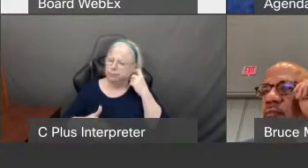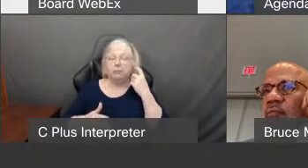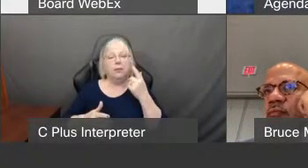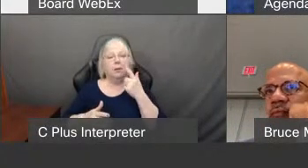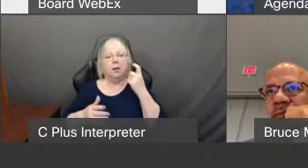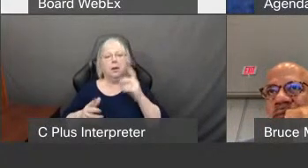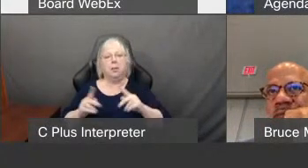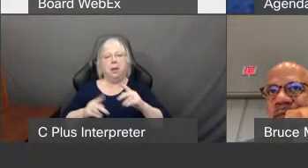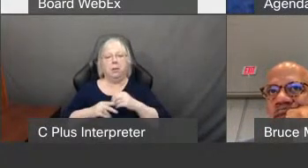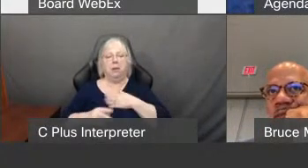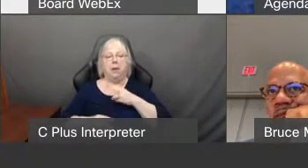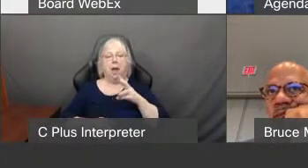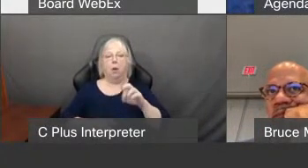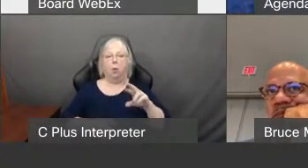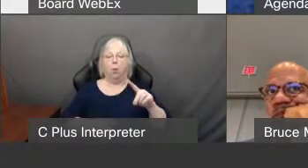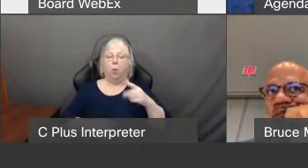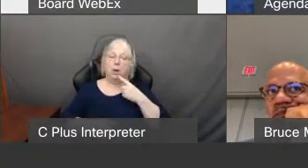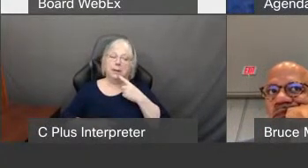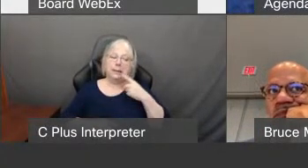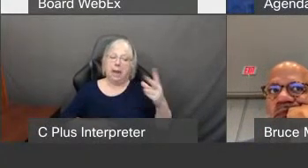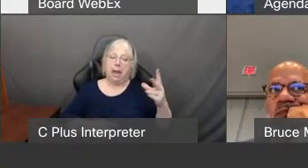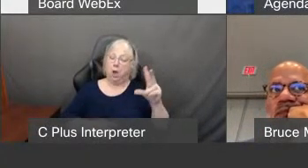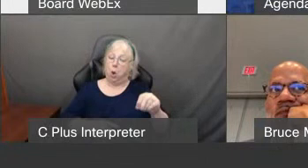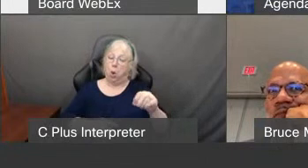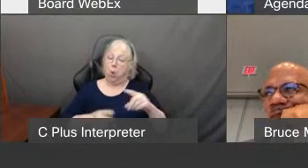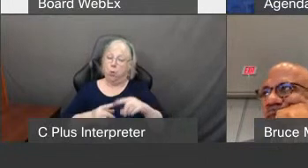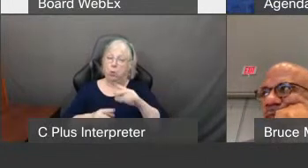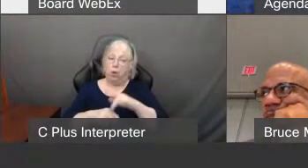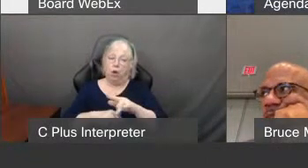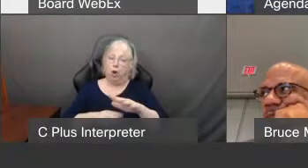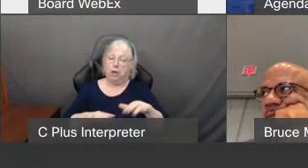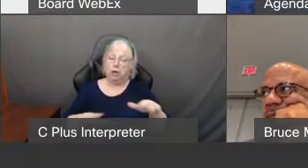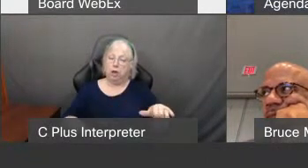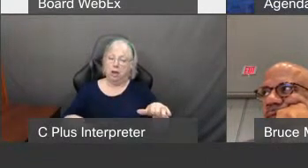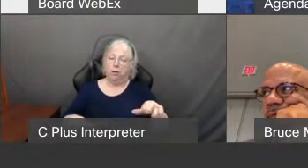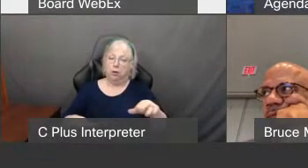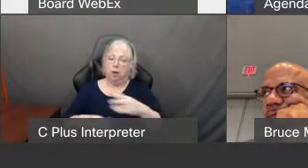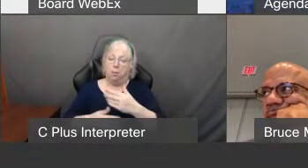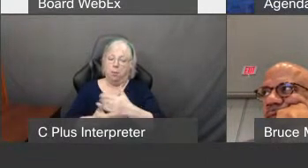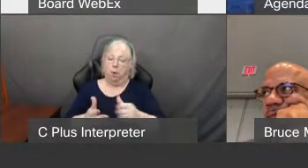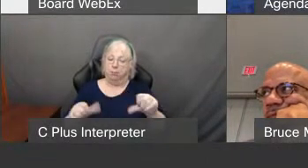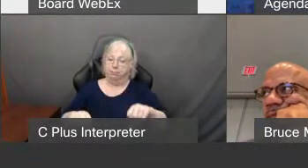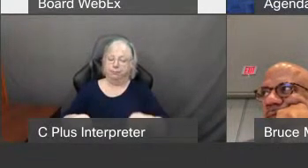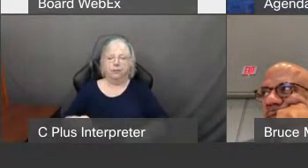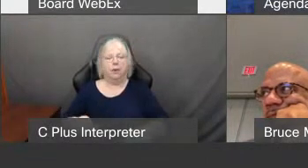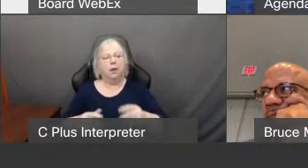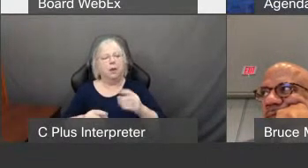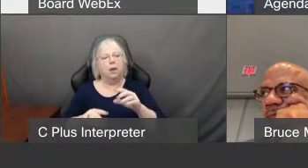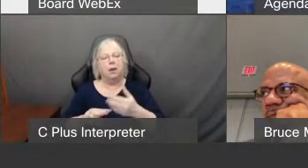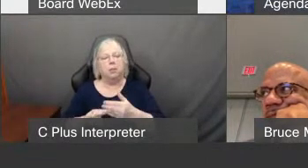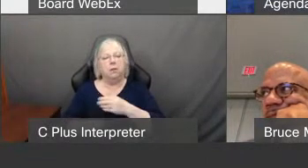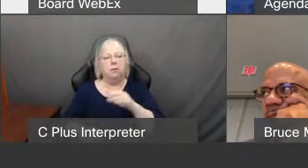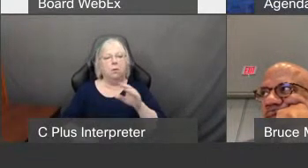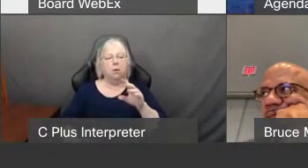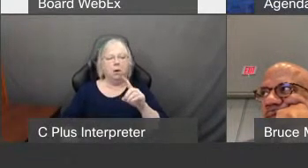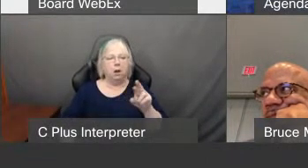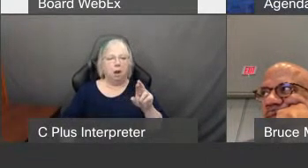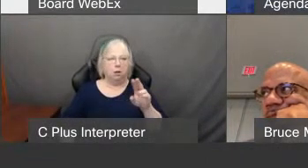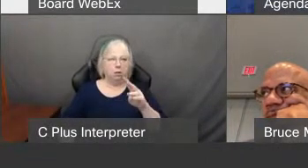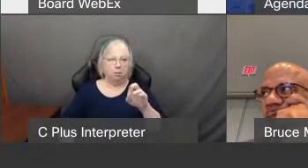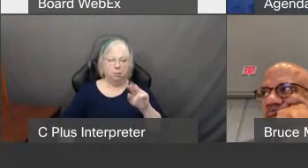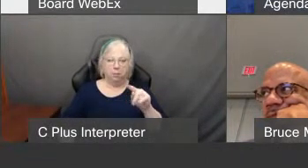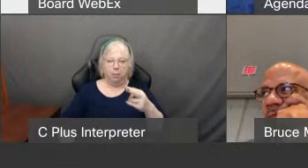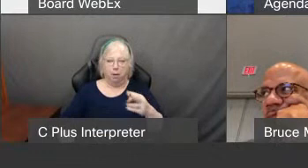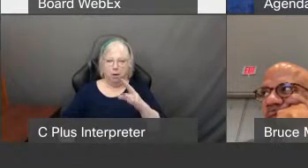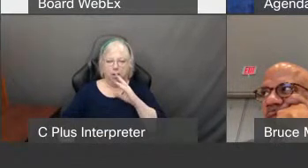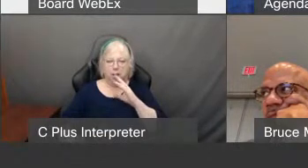constituents are saying no to this early childhood. Before Dr. Barr speaks, the 29 billion is a proposed plan